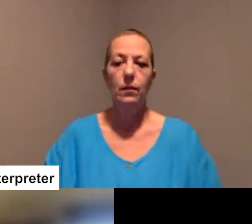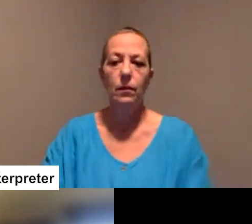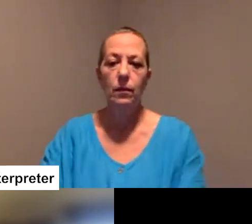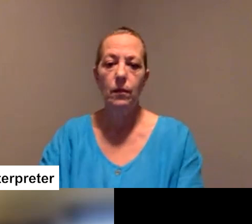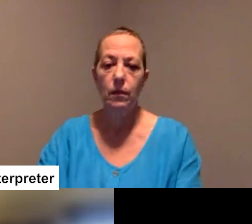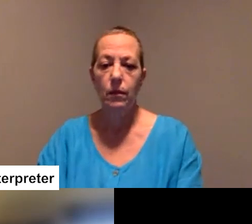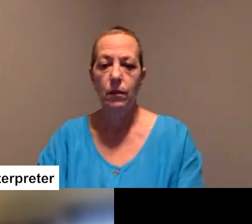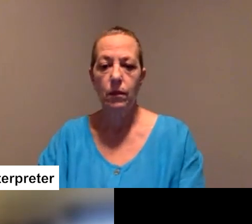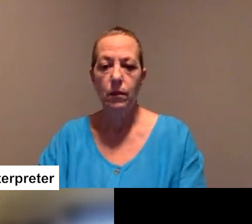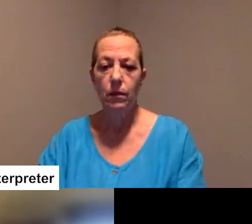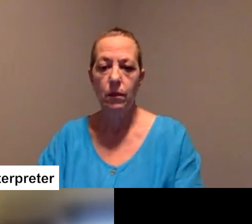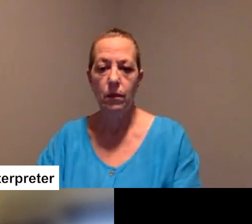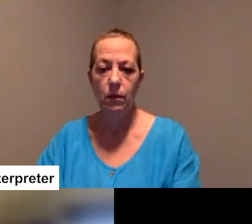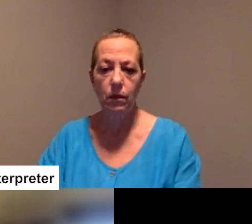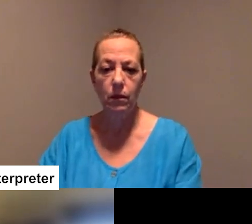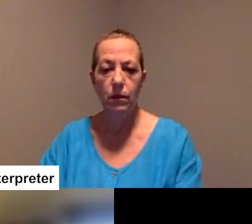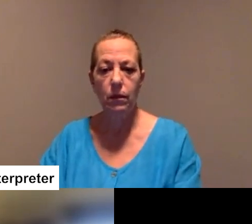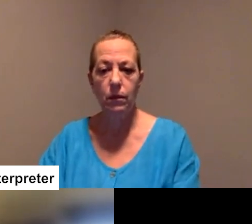States